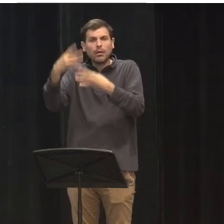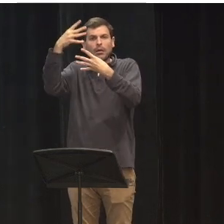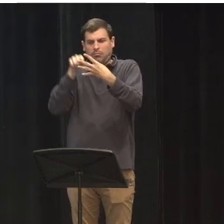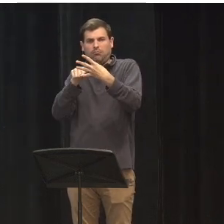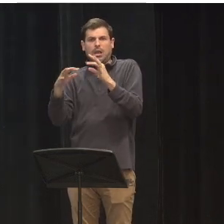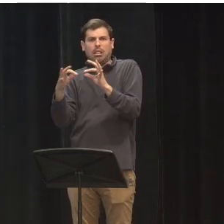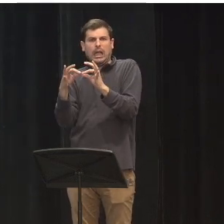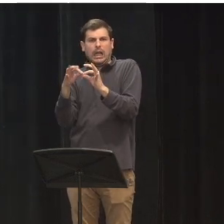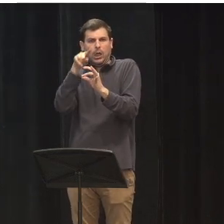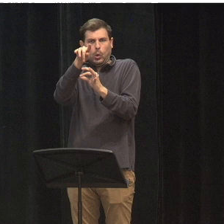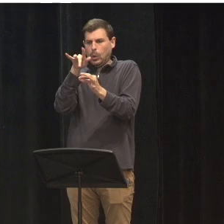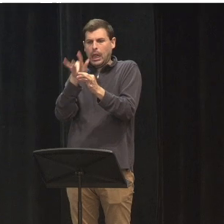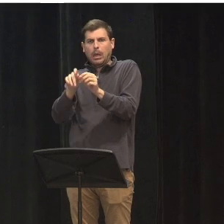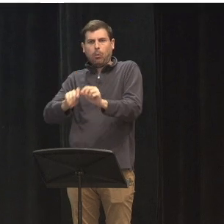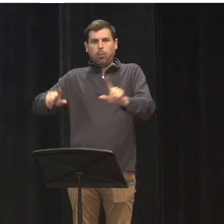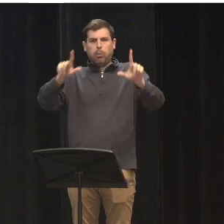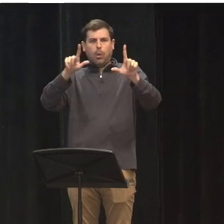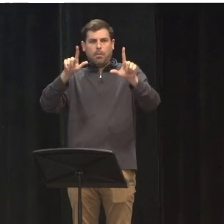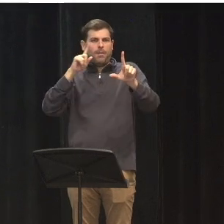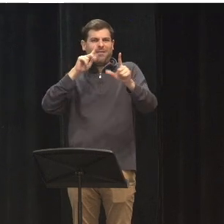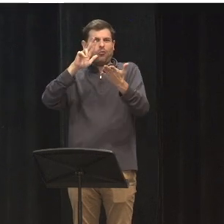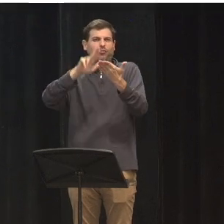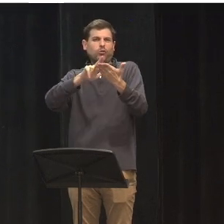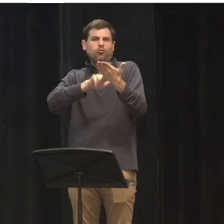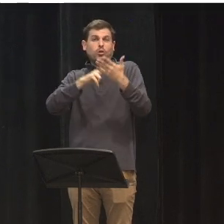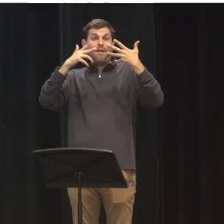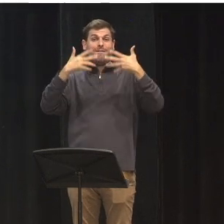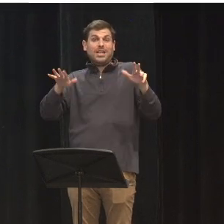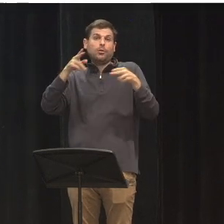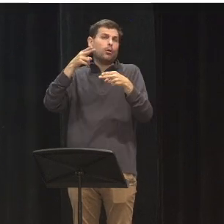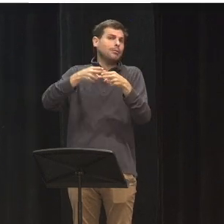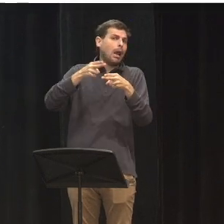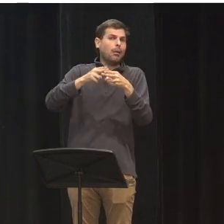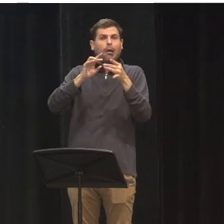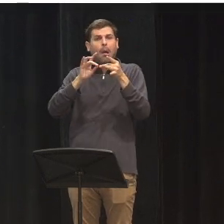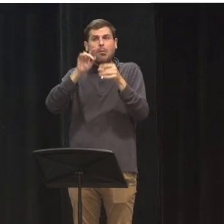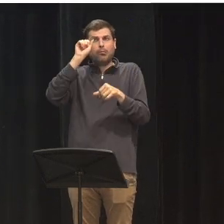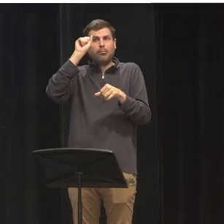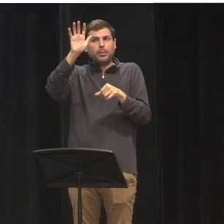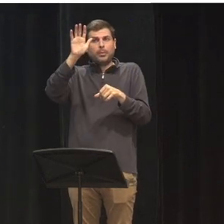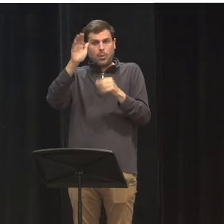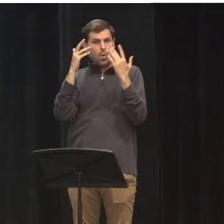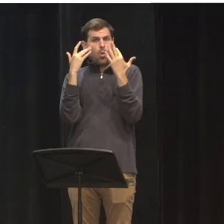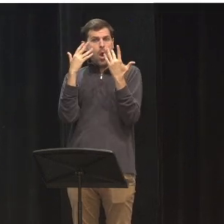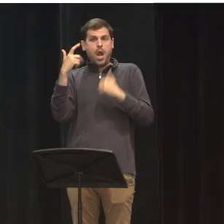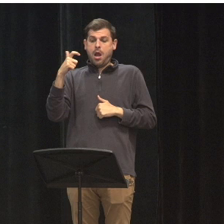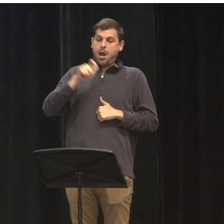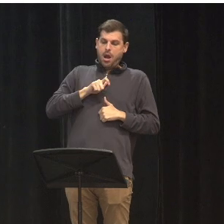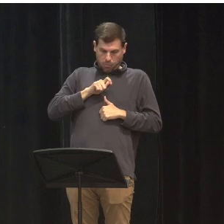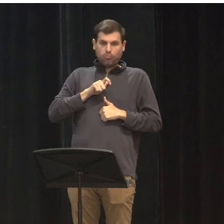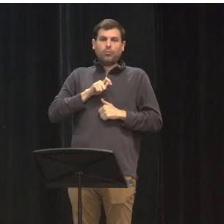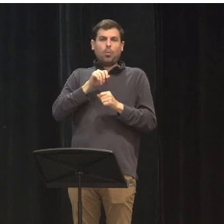on the link that's posted in the Zoom chat. The link will take you to a virtual form where you can submit